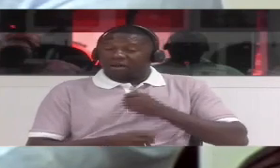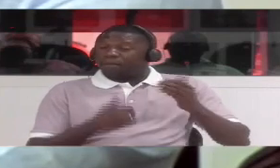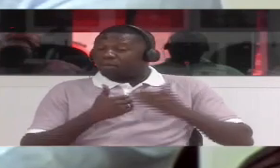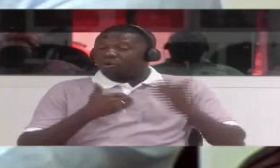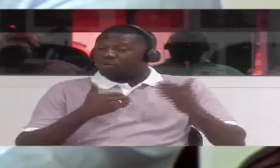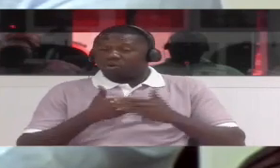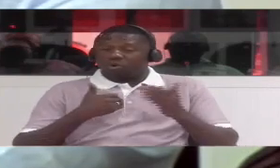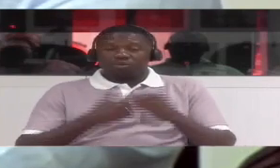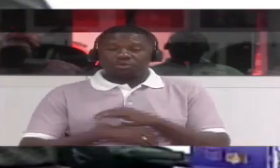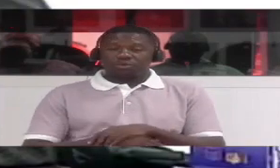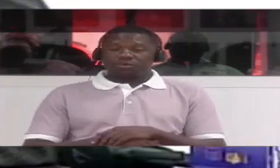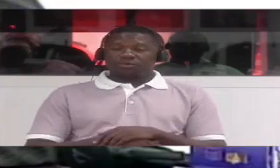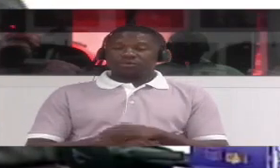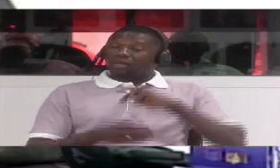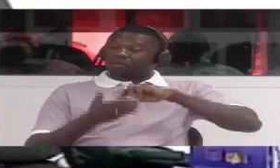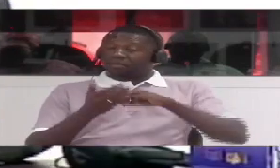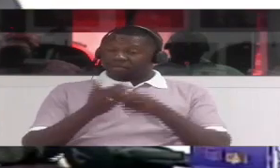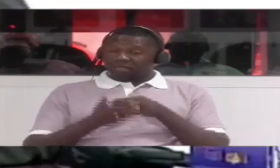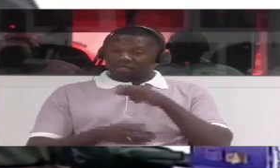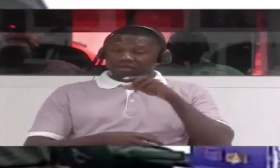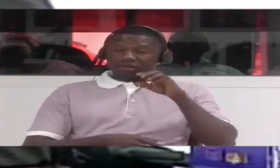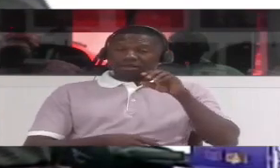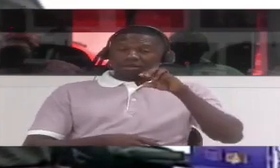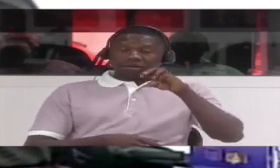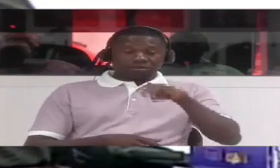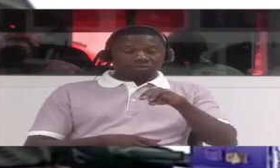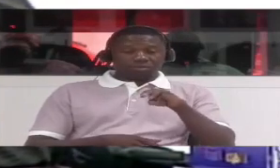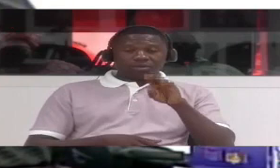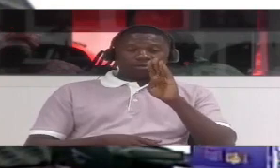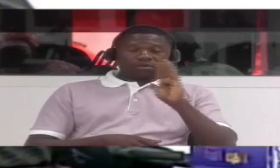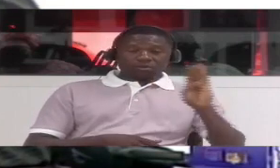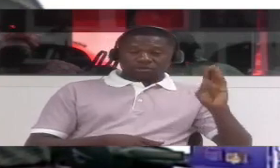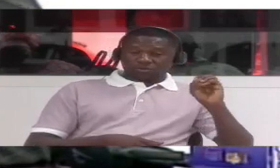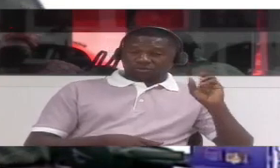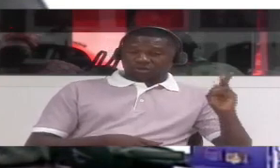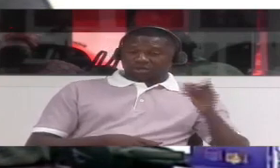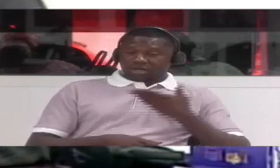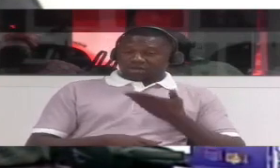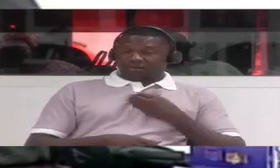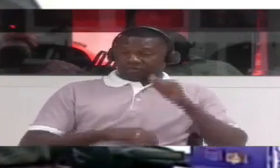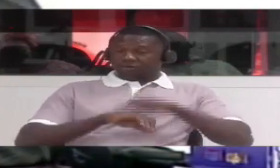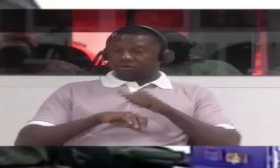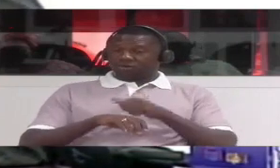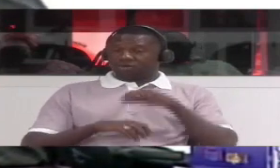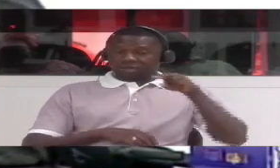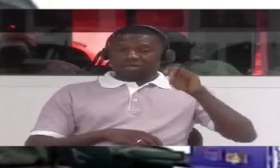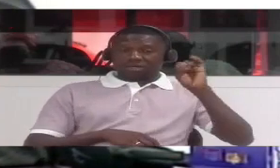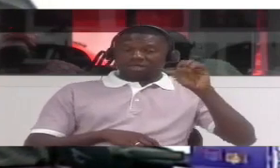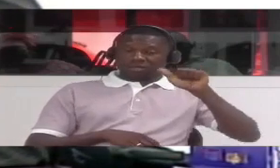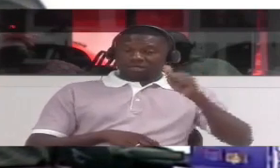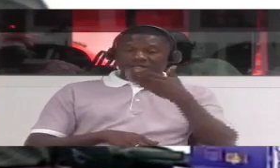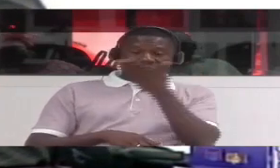been tortured at the NIA? Almost certainly. That has been told to me even before, even after his own NIA staffs